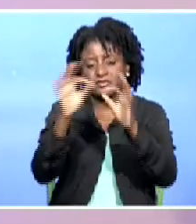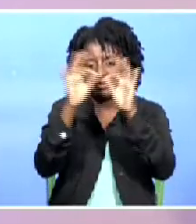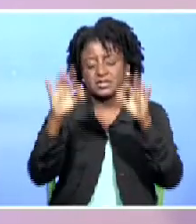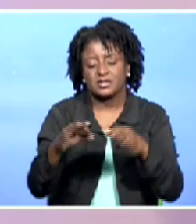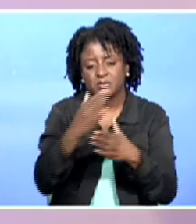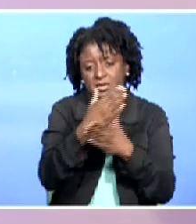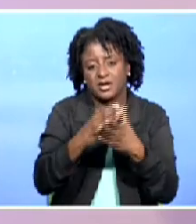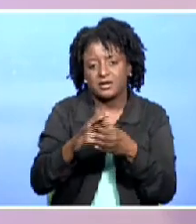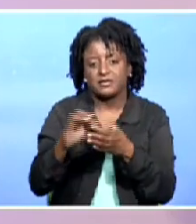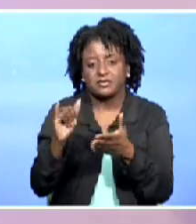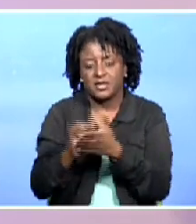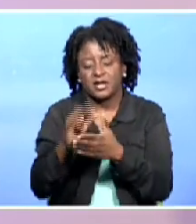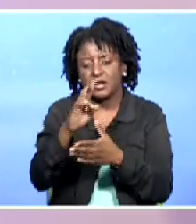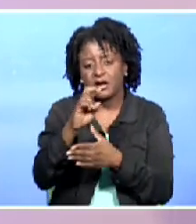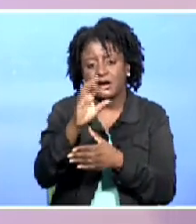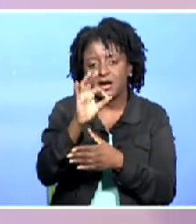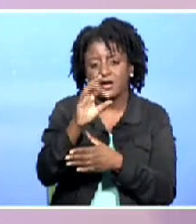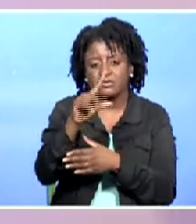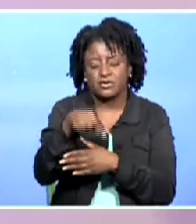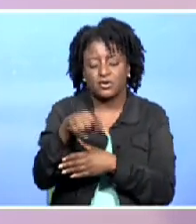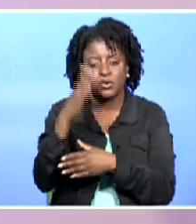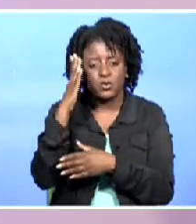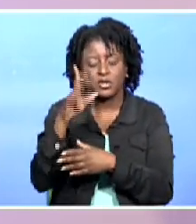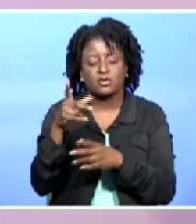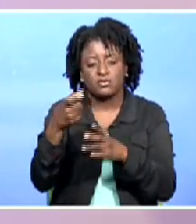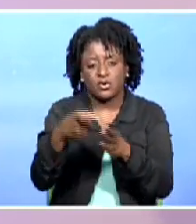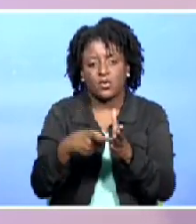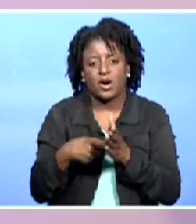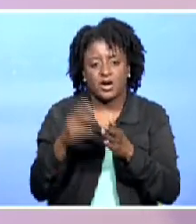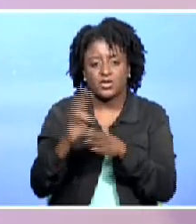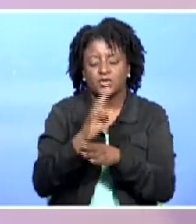portion of that RFQ will require the utilization of solar energy.